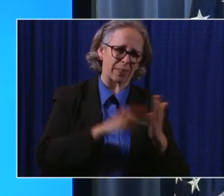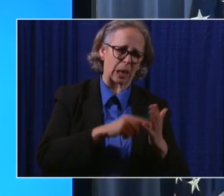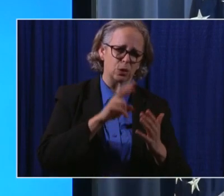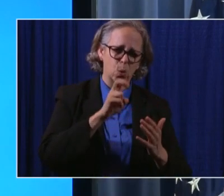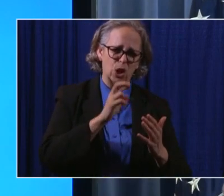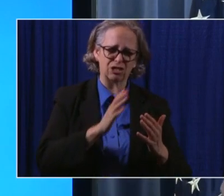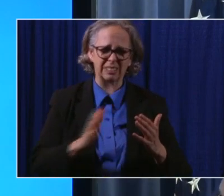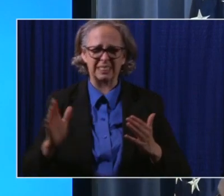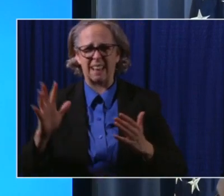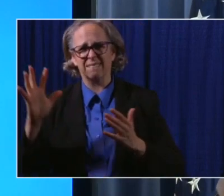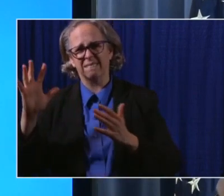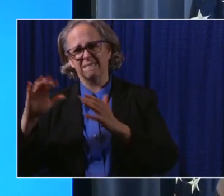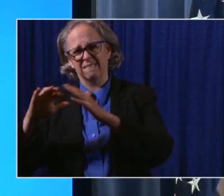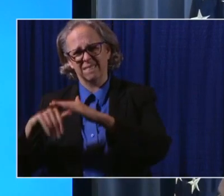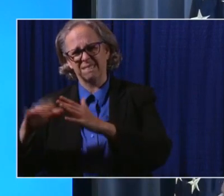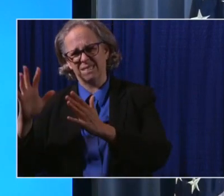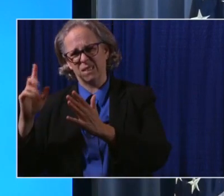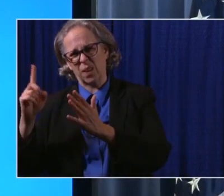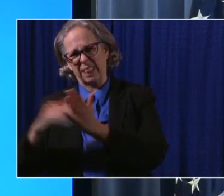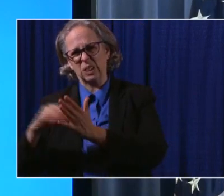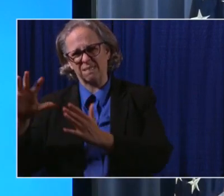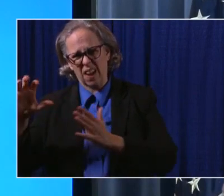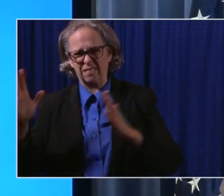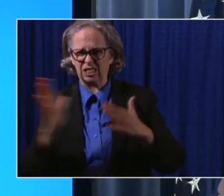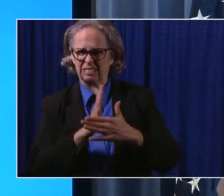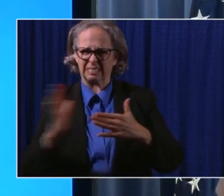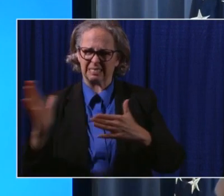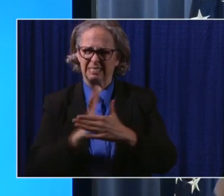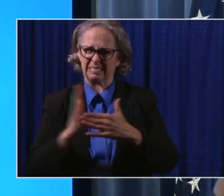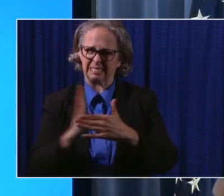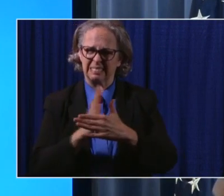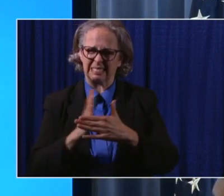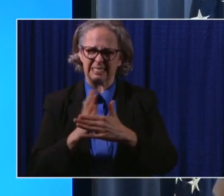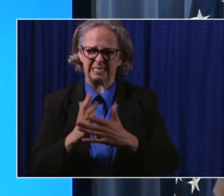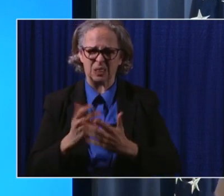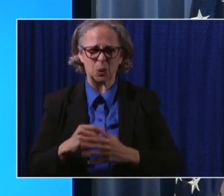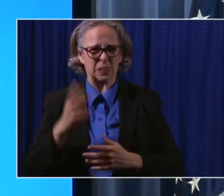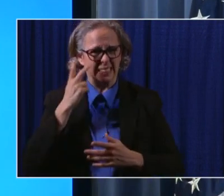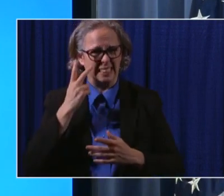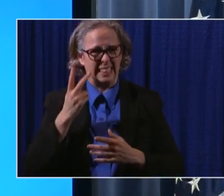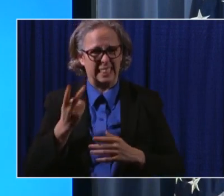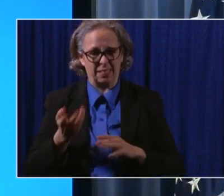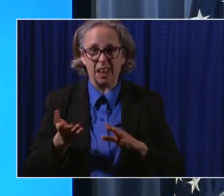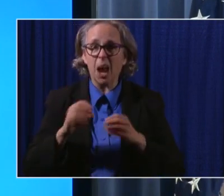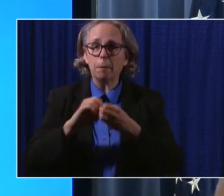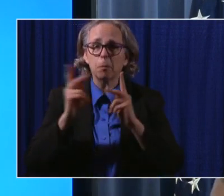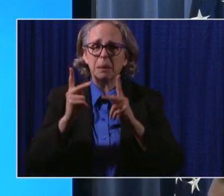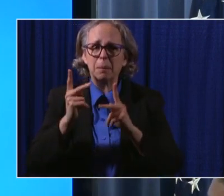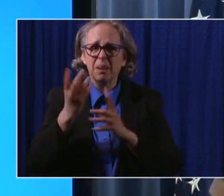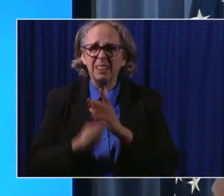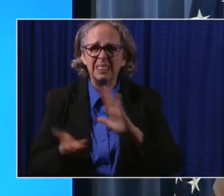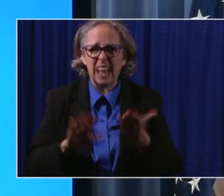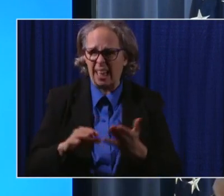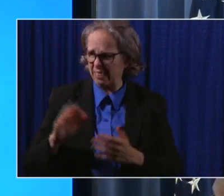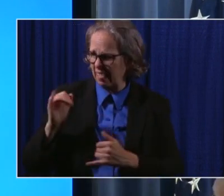As you can see below that, tragically, the deaths were 38 in the last 24 hours that were